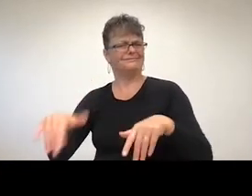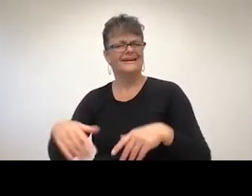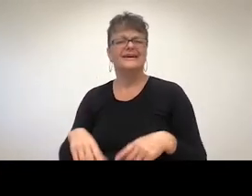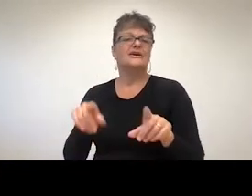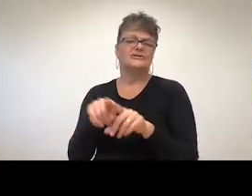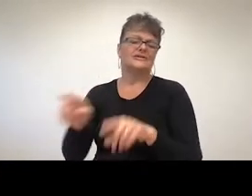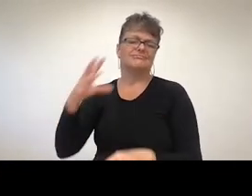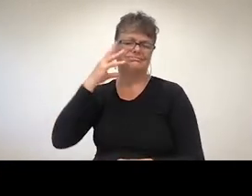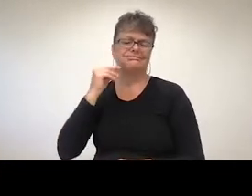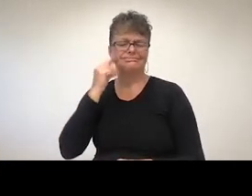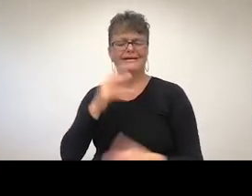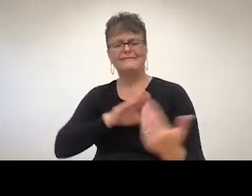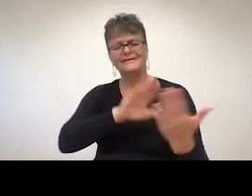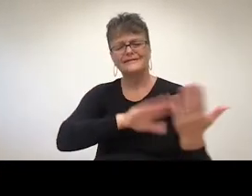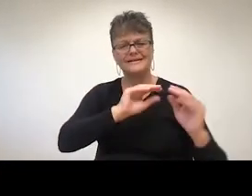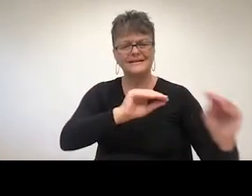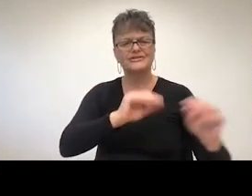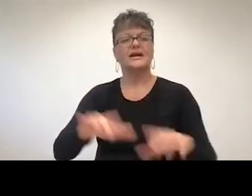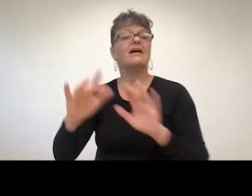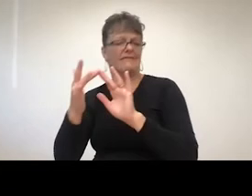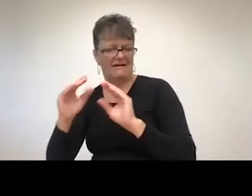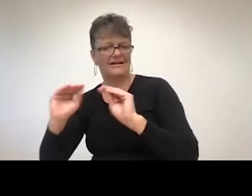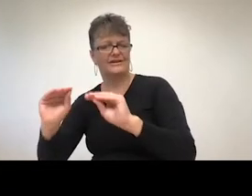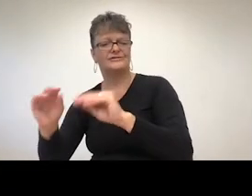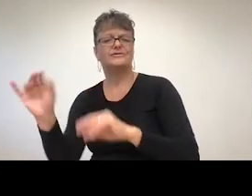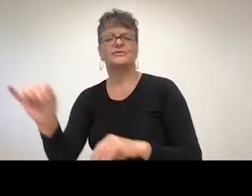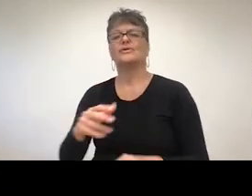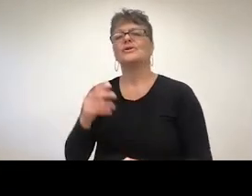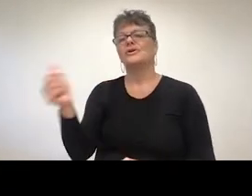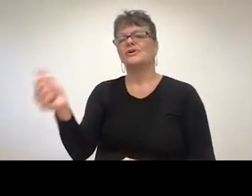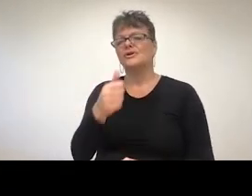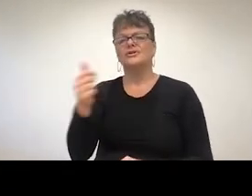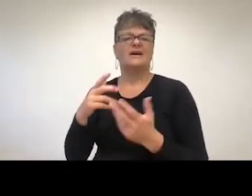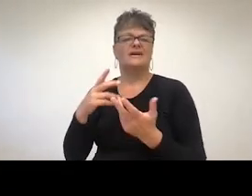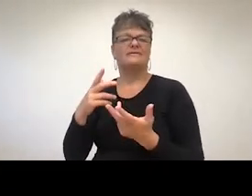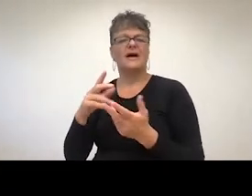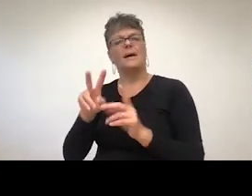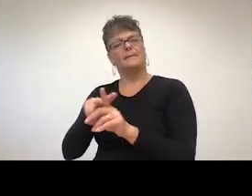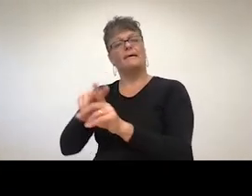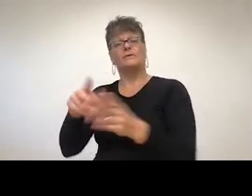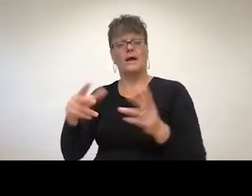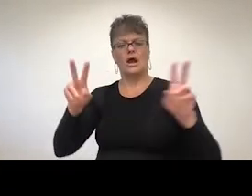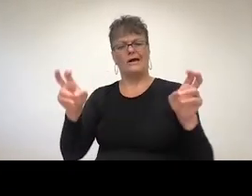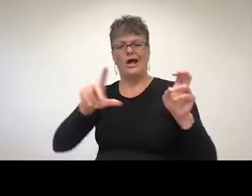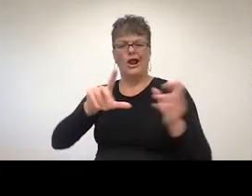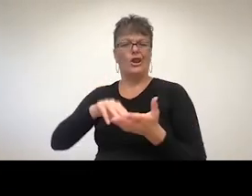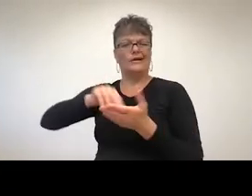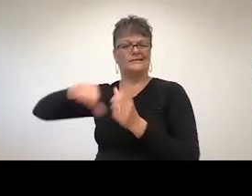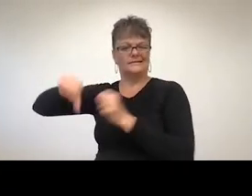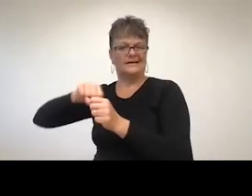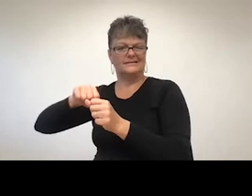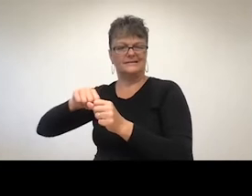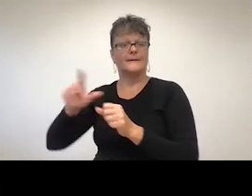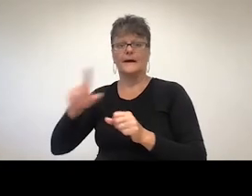educator. Flower applies learning science across the disciplines and helps others to do the same. She's the author, along with James